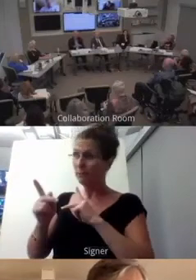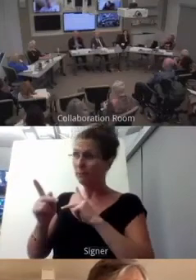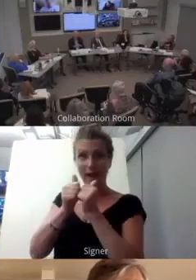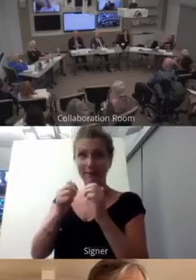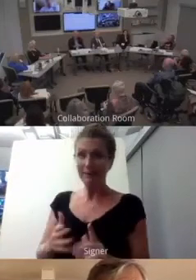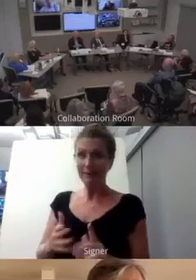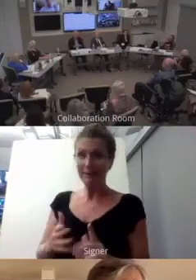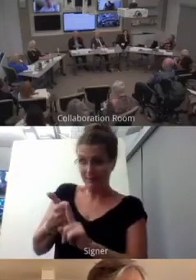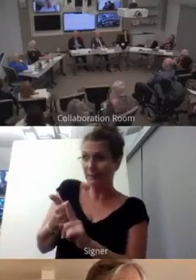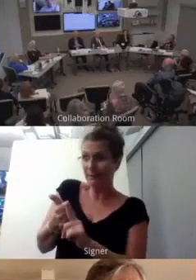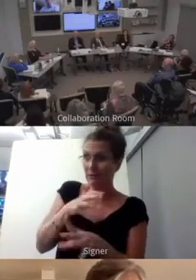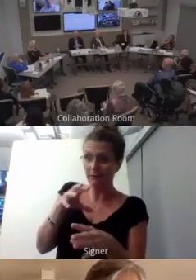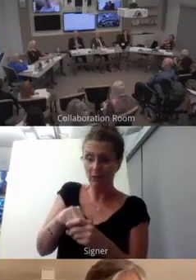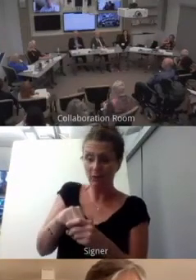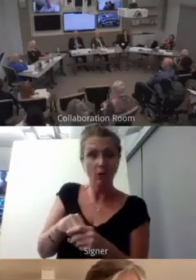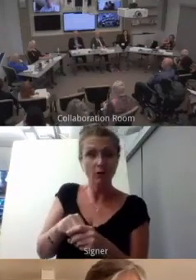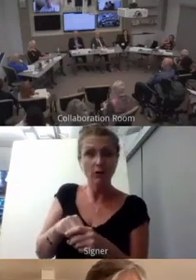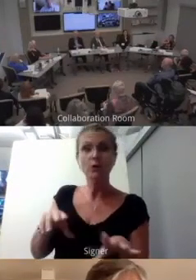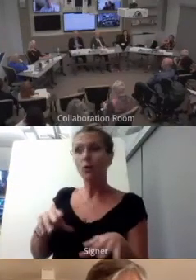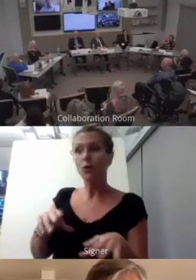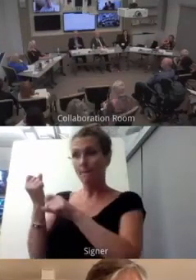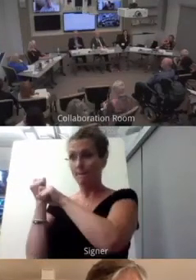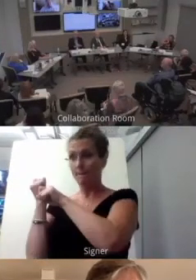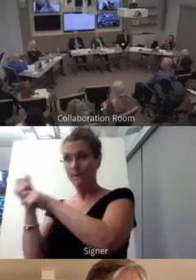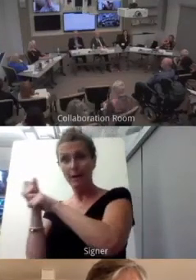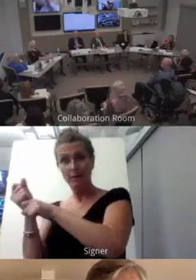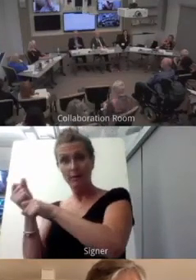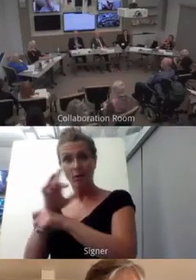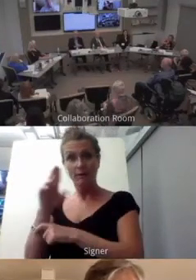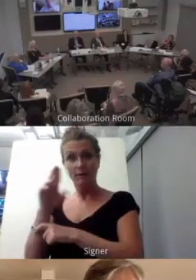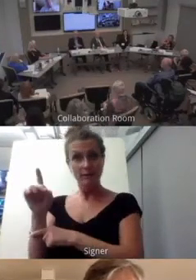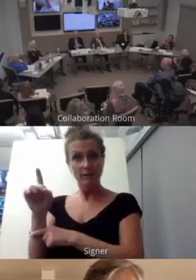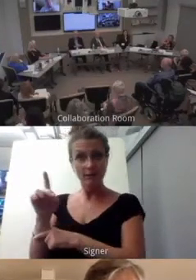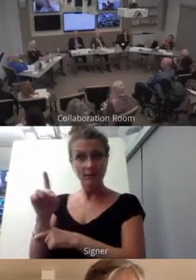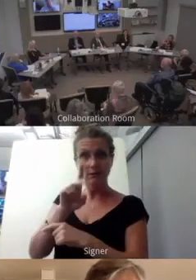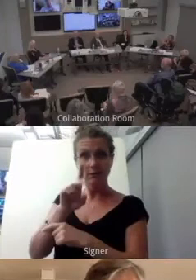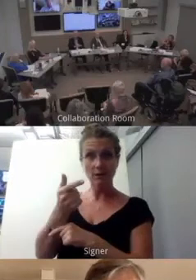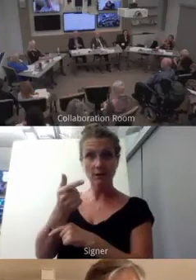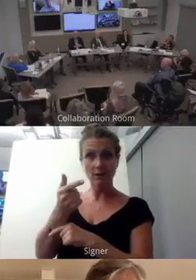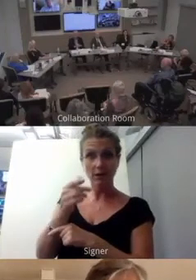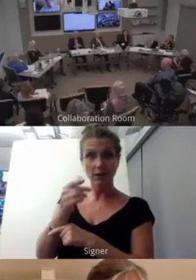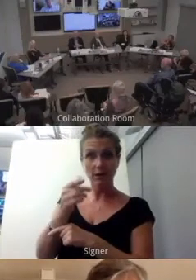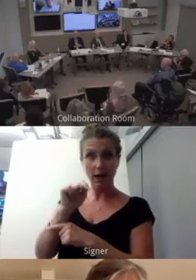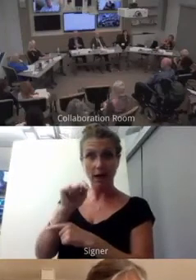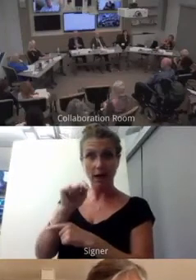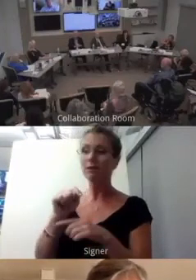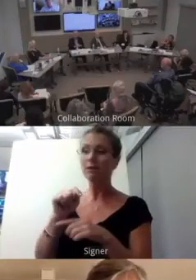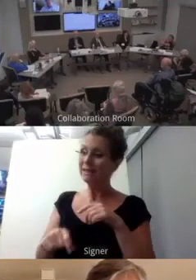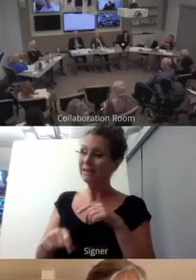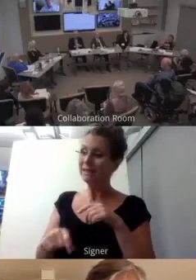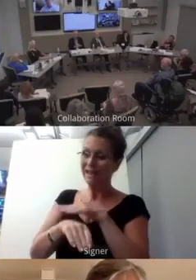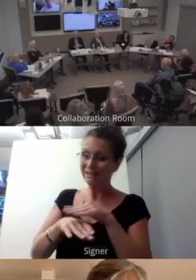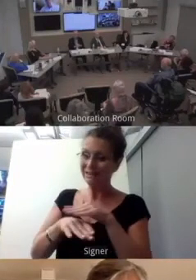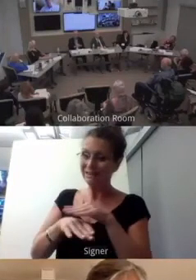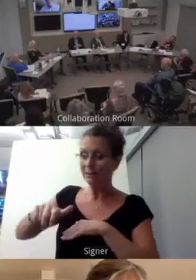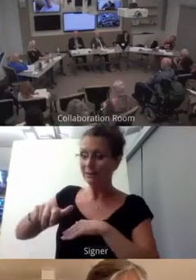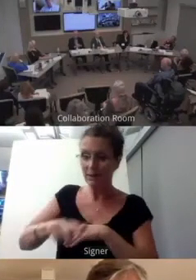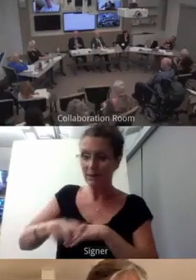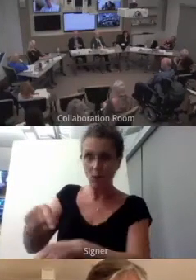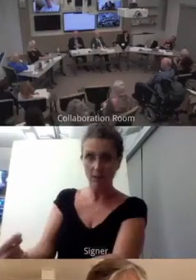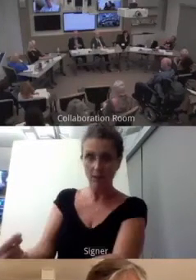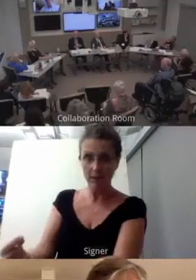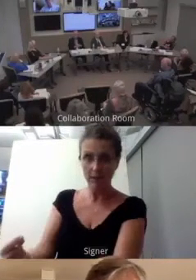the dugout would have to be accessible. No longer could you just have a dugout that had stairs going from onto